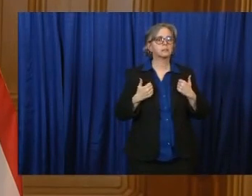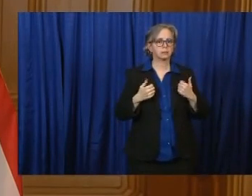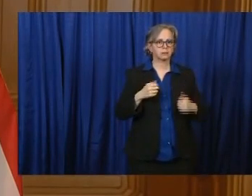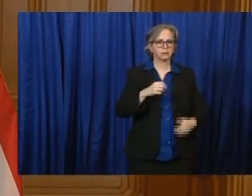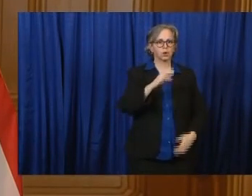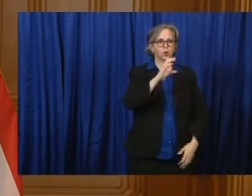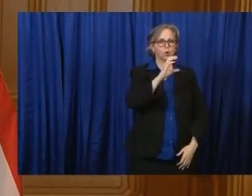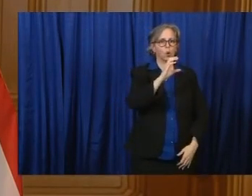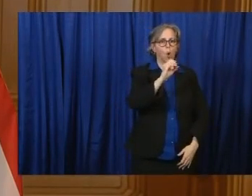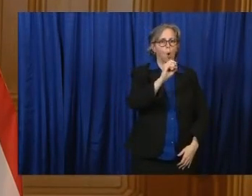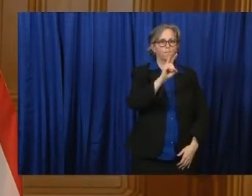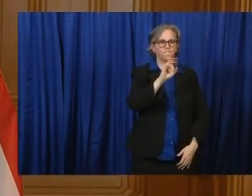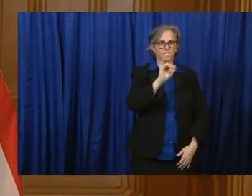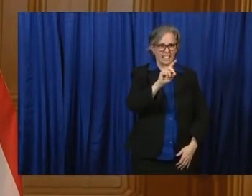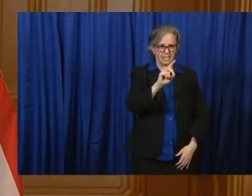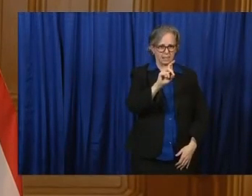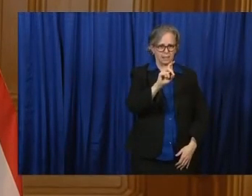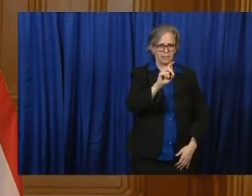COVID-19